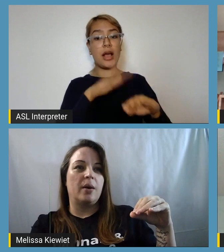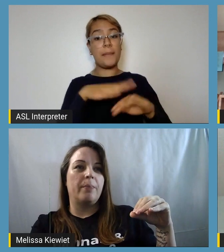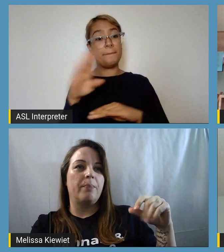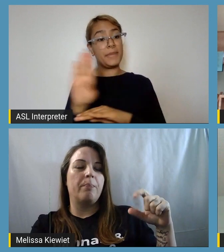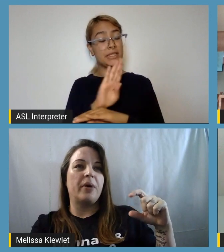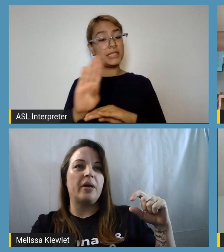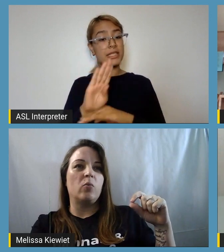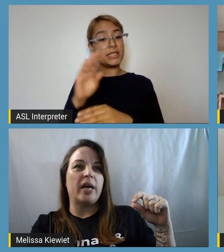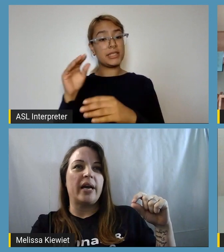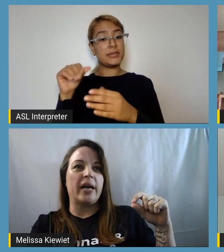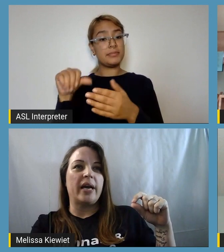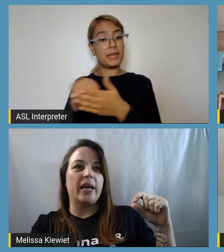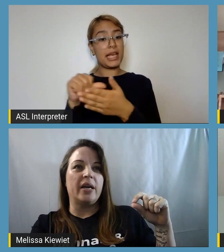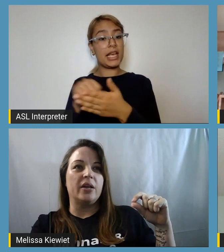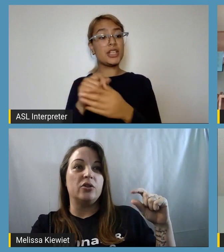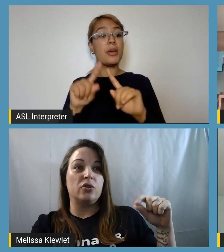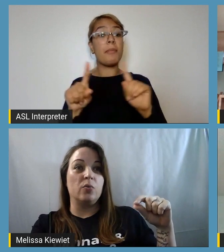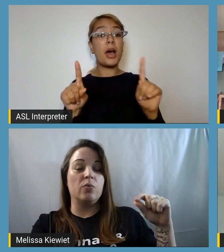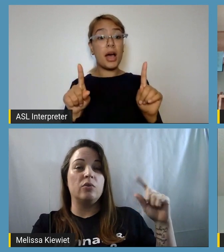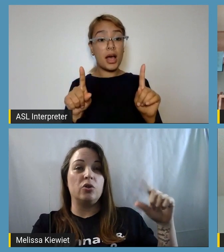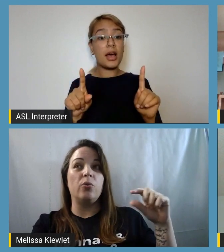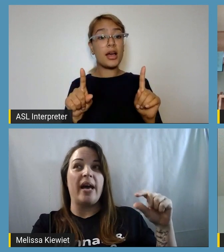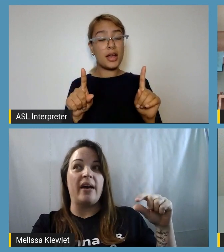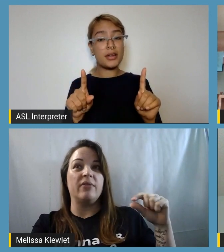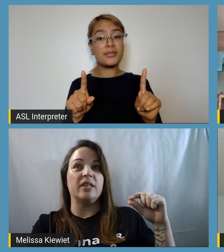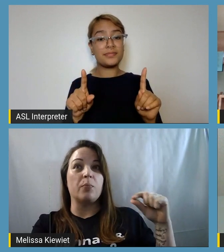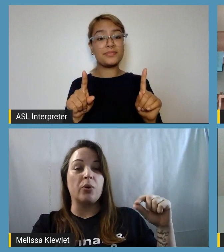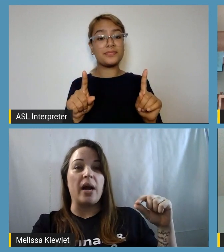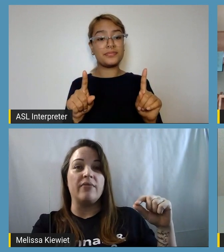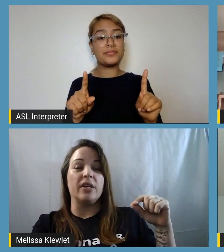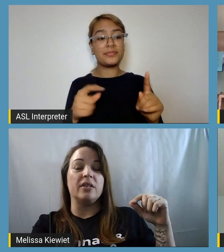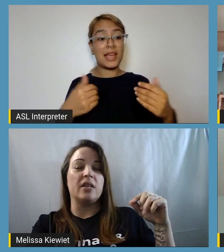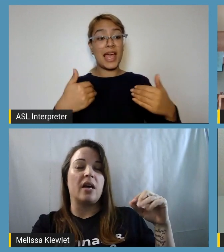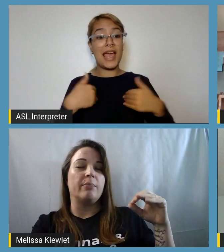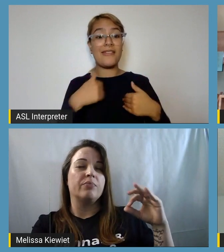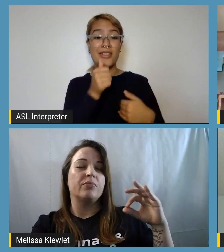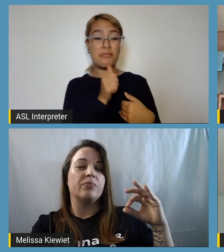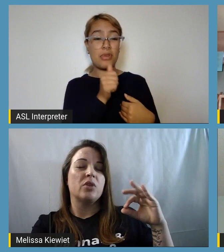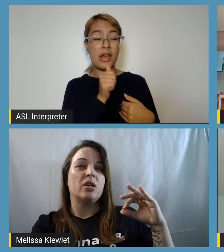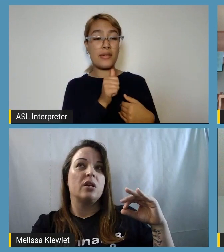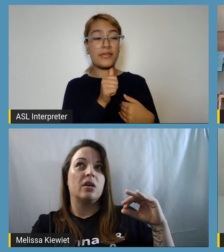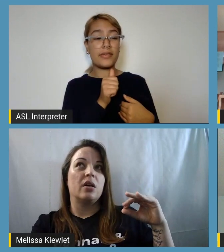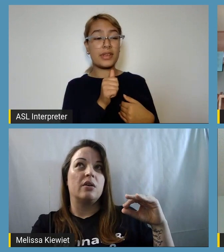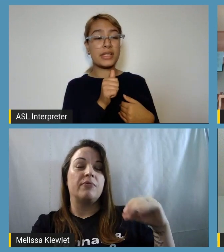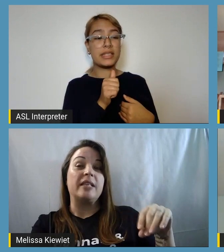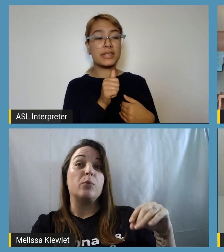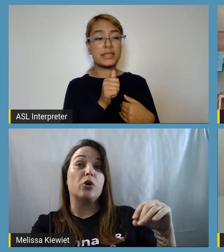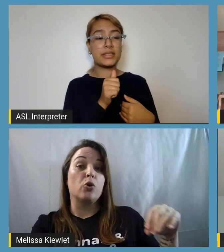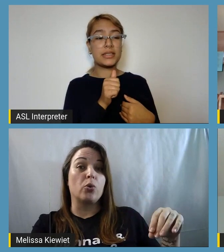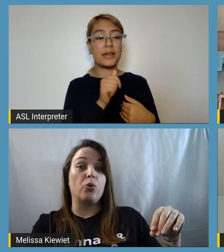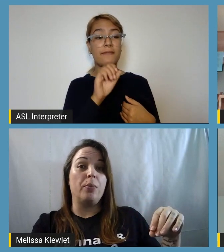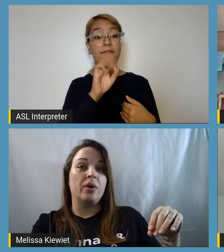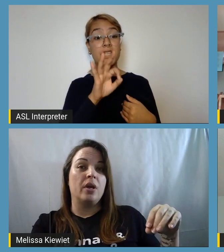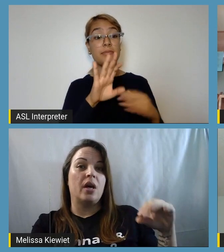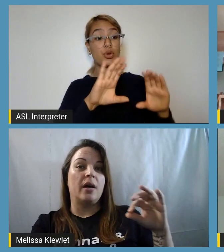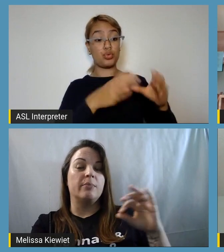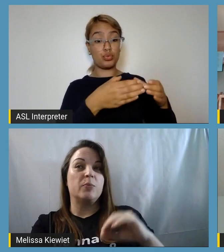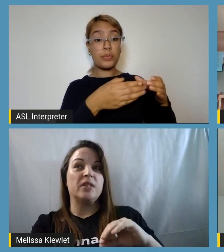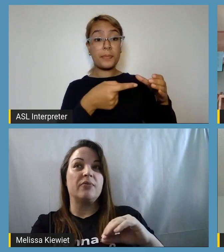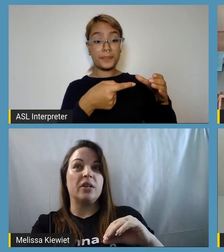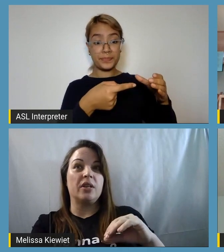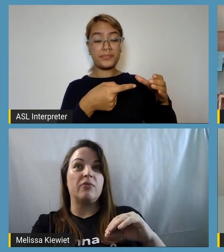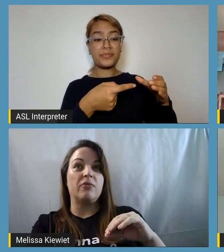But what I do have is a private Facebook group